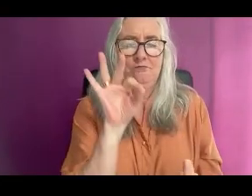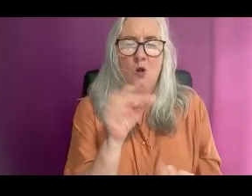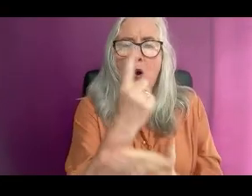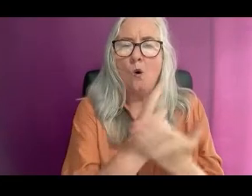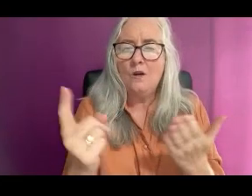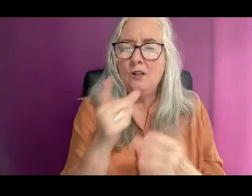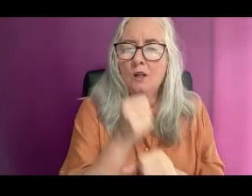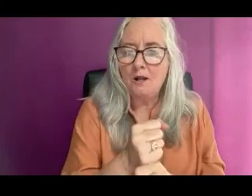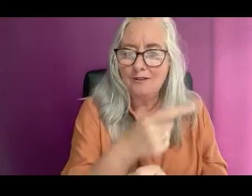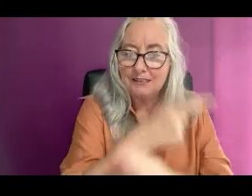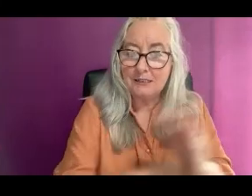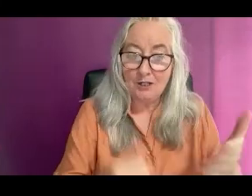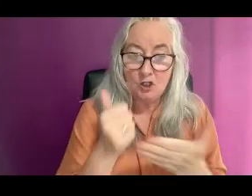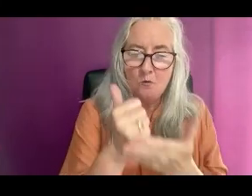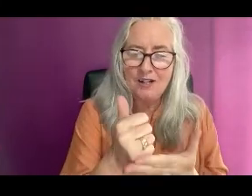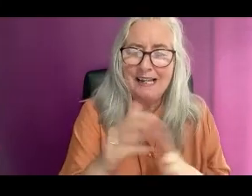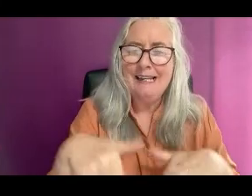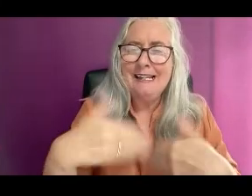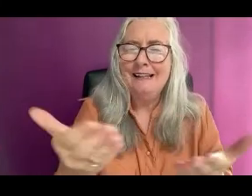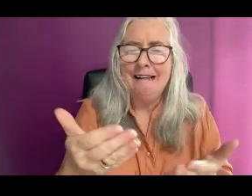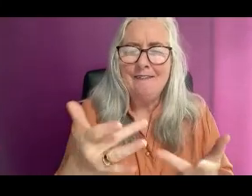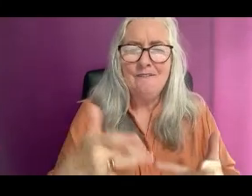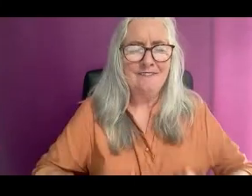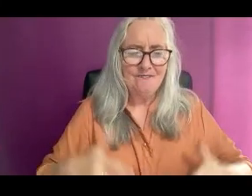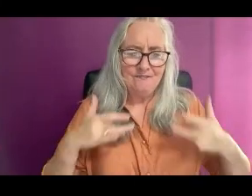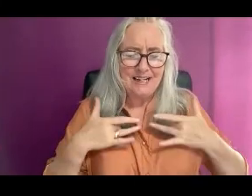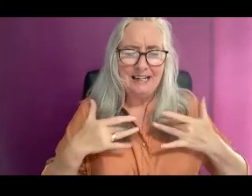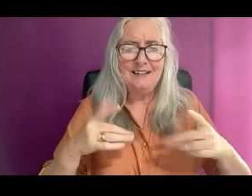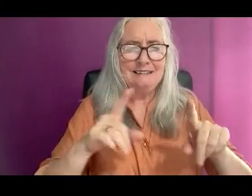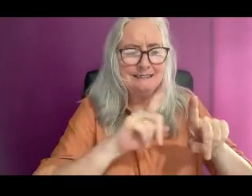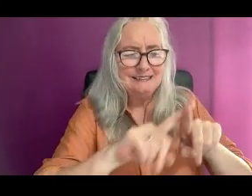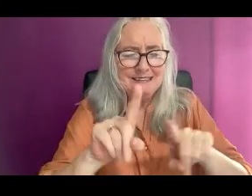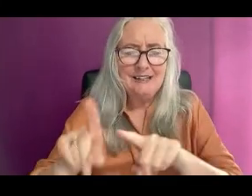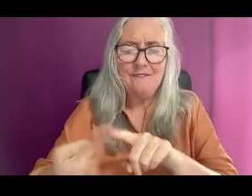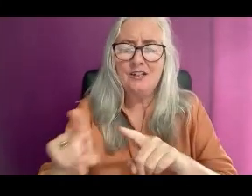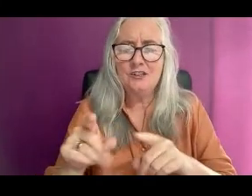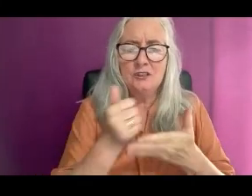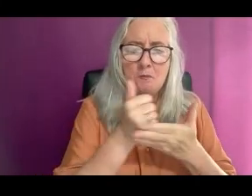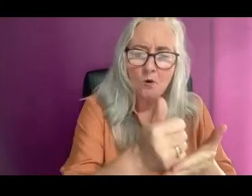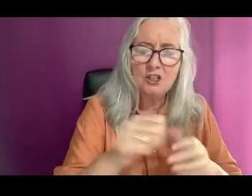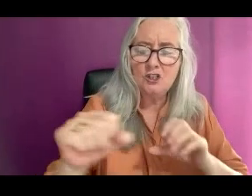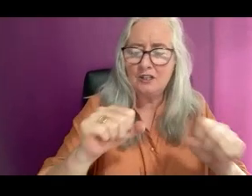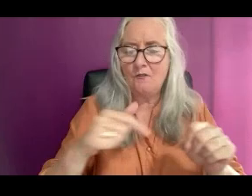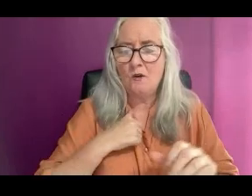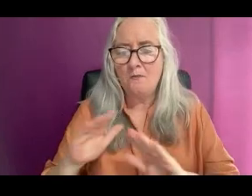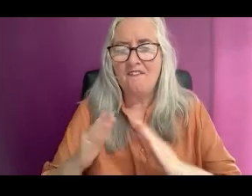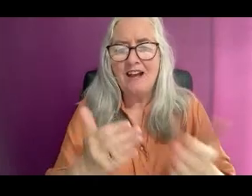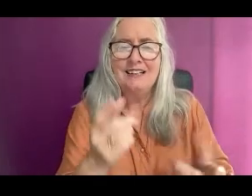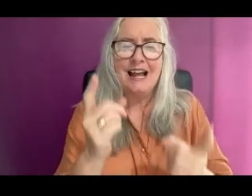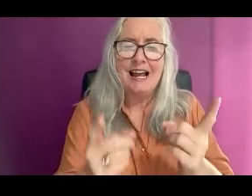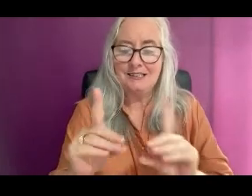disability supports, but just to give you a sense of the different supports and services that we provide as a department to